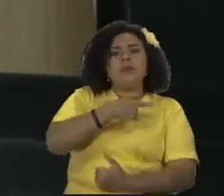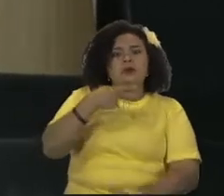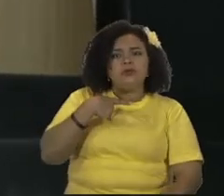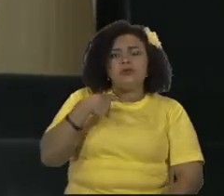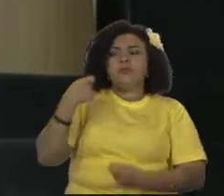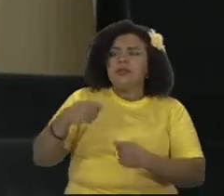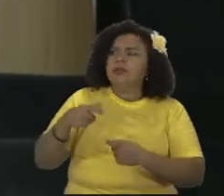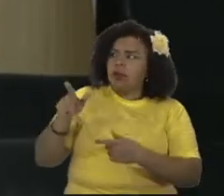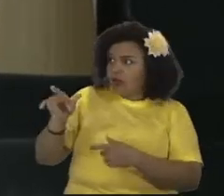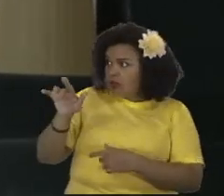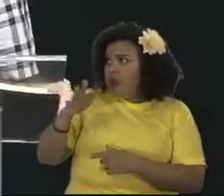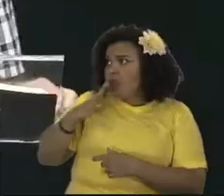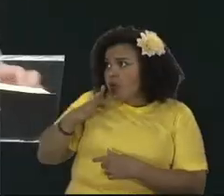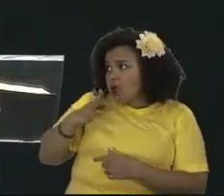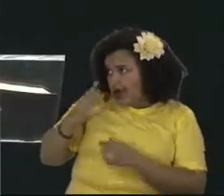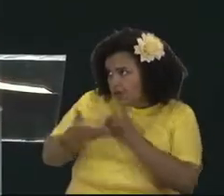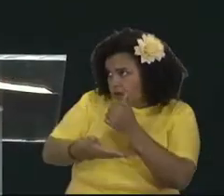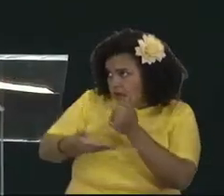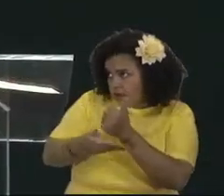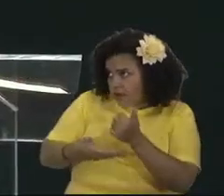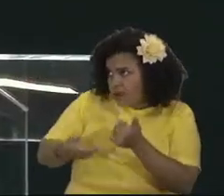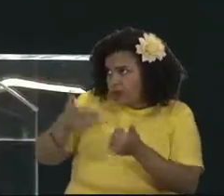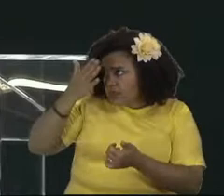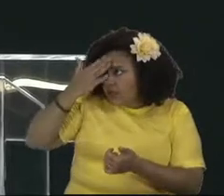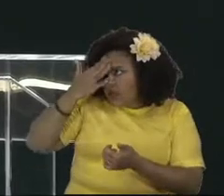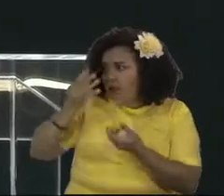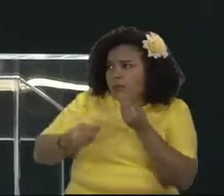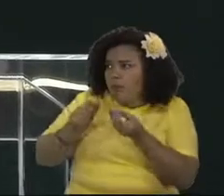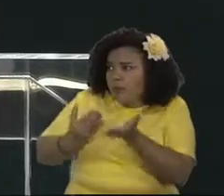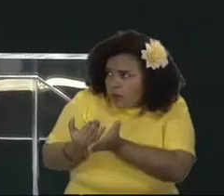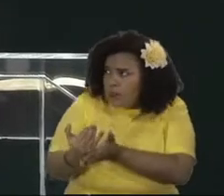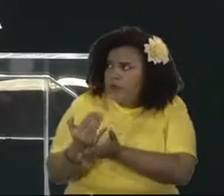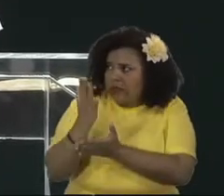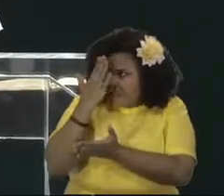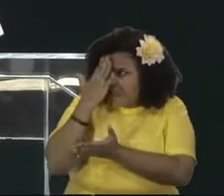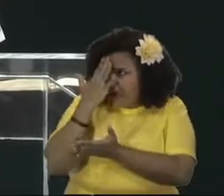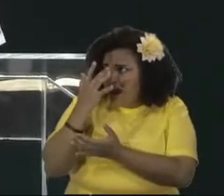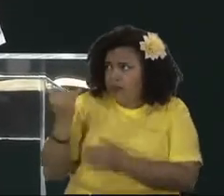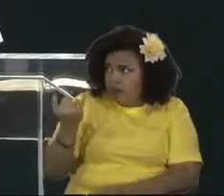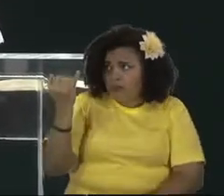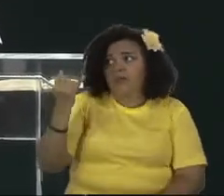church. And sometimes they do not understand.